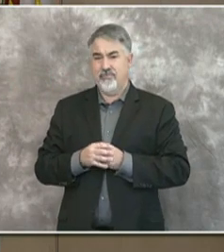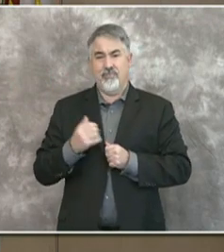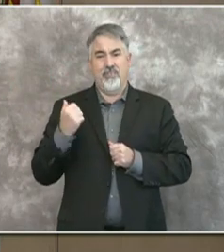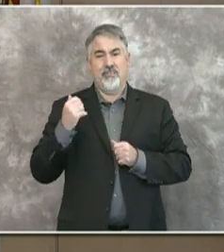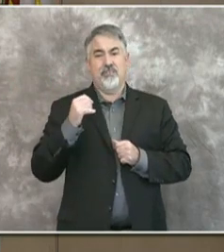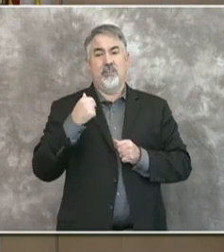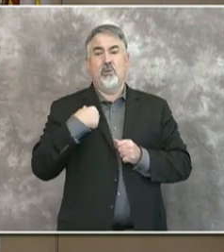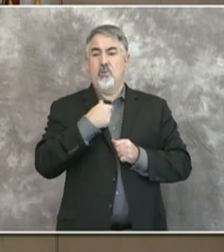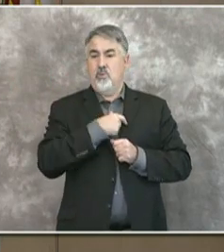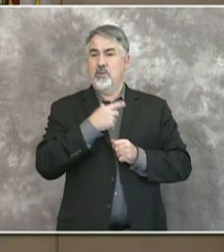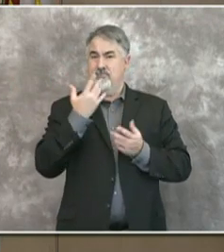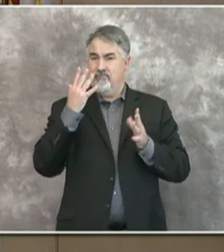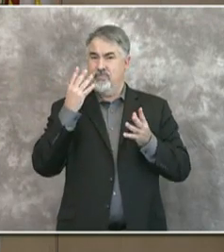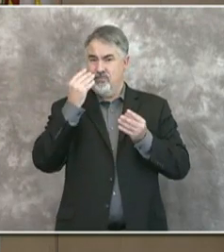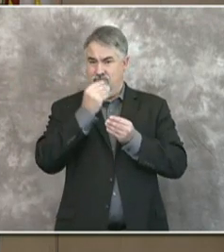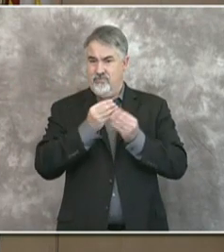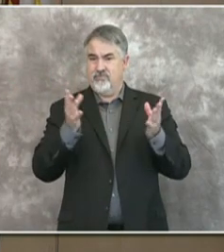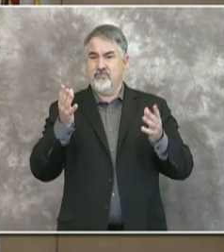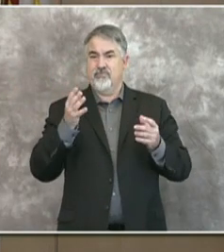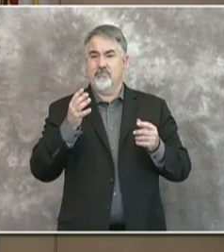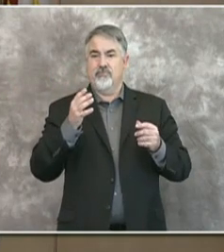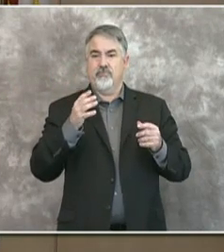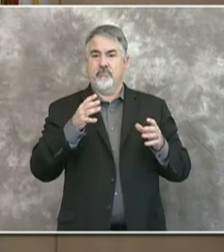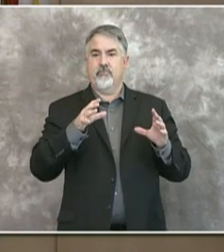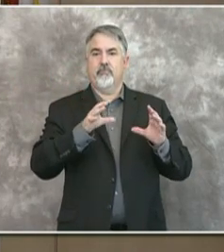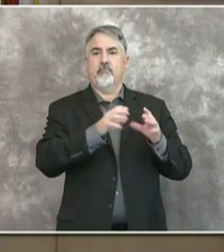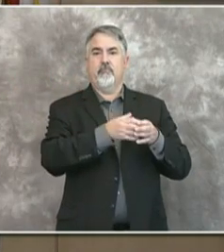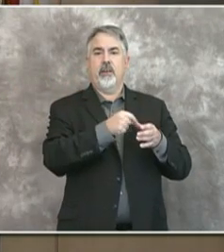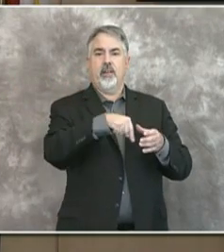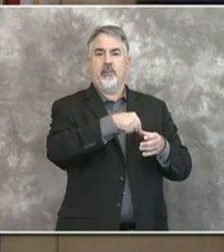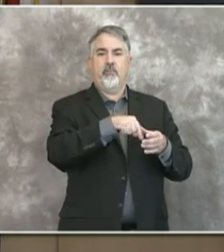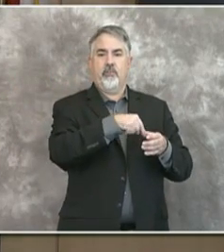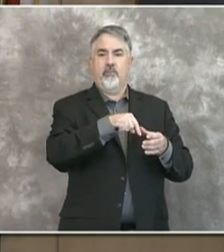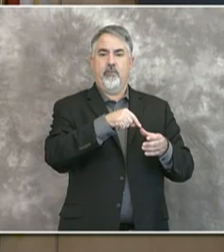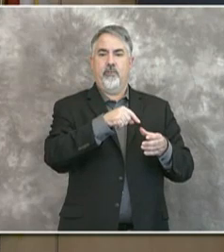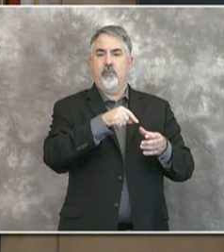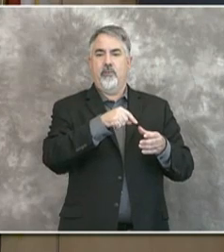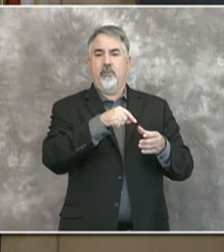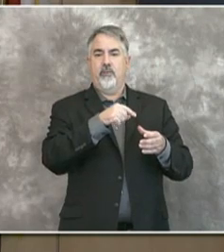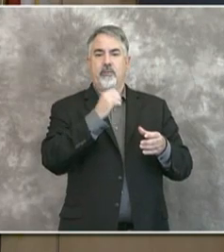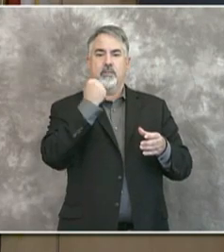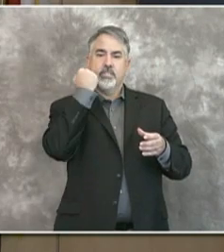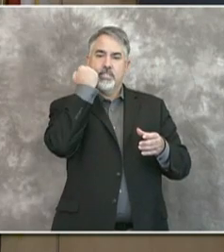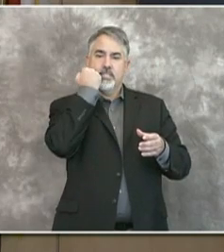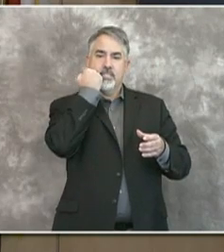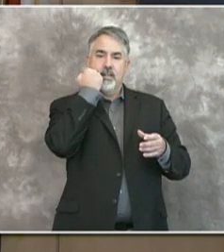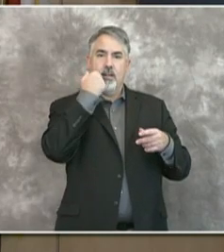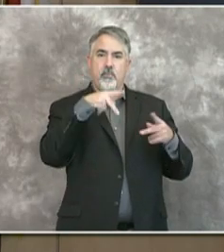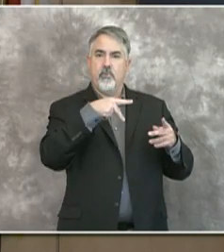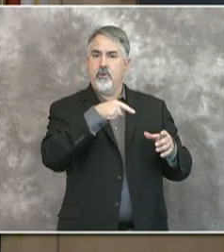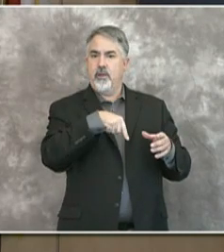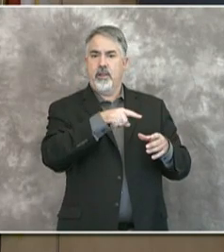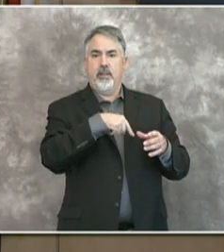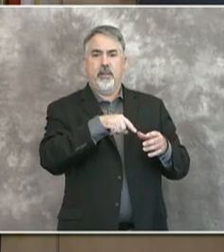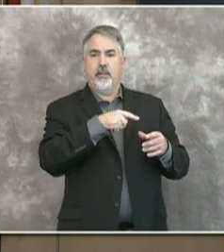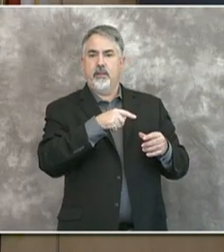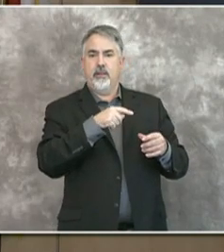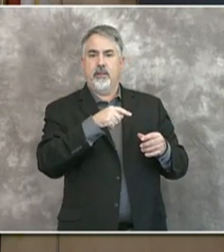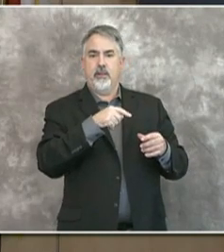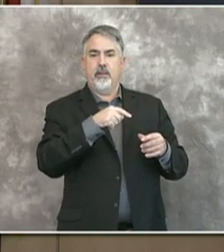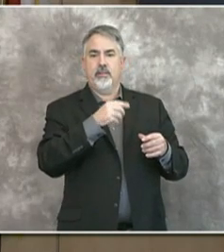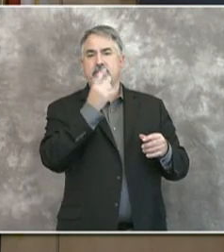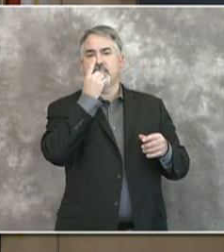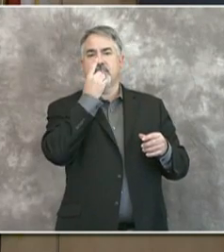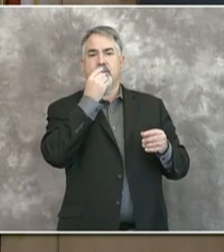a recent cluster of cases that resulted from a dinner party that was held at a private home. And it was